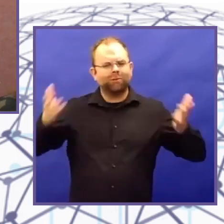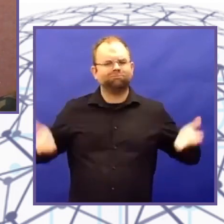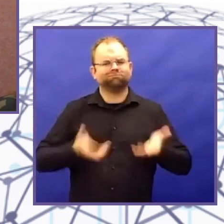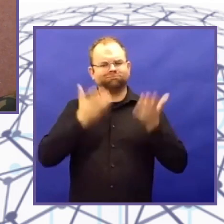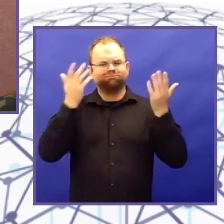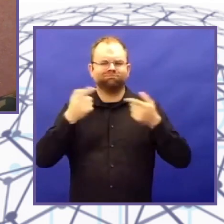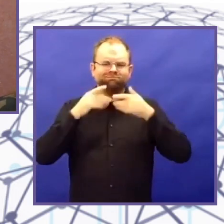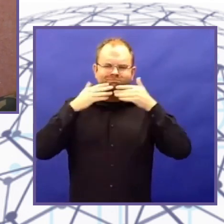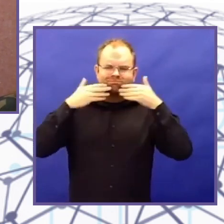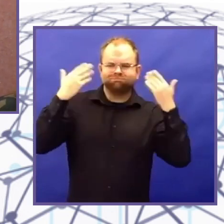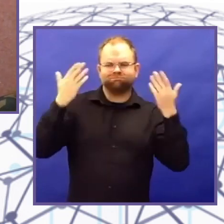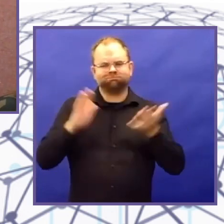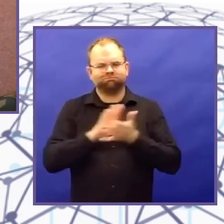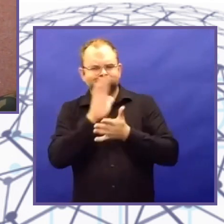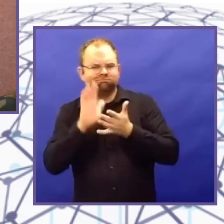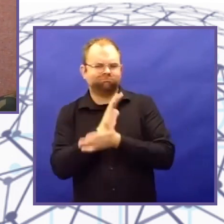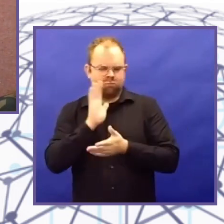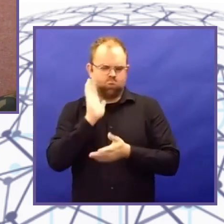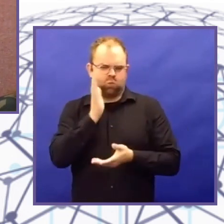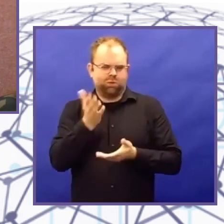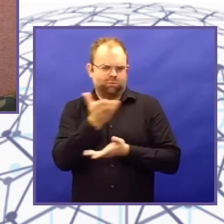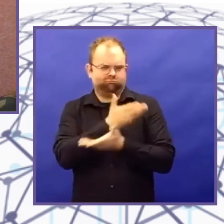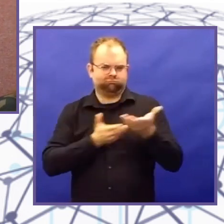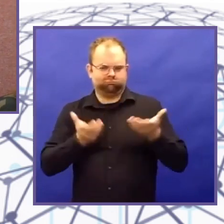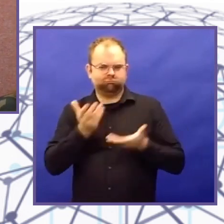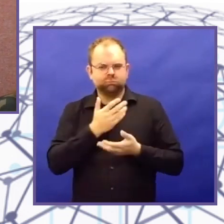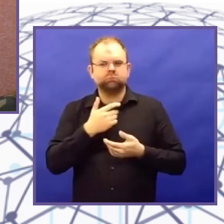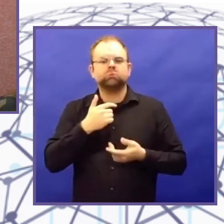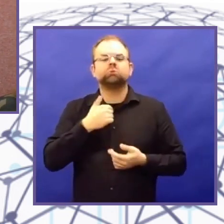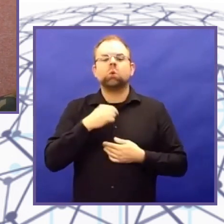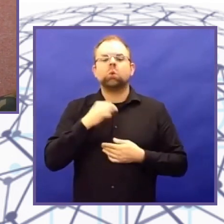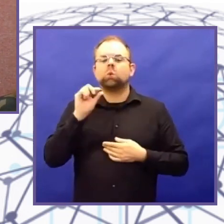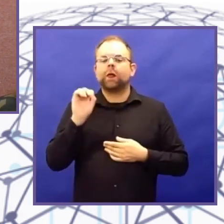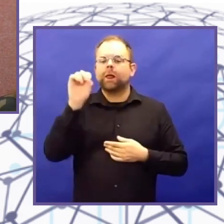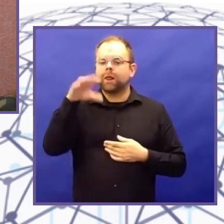can change and has changed the world. So